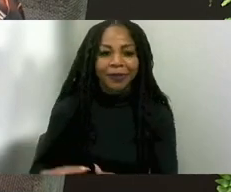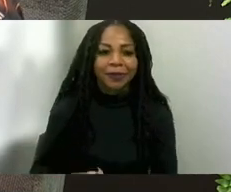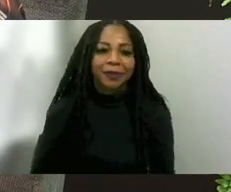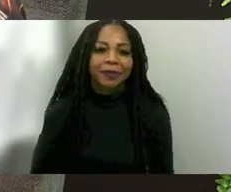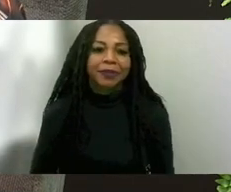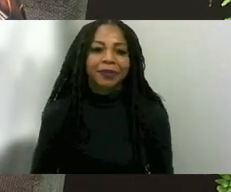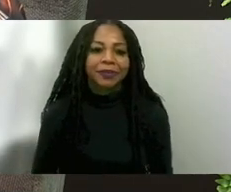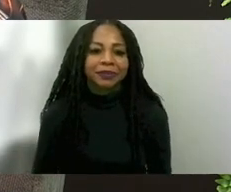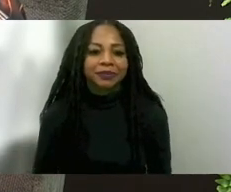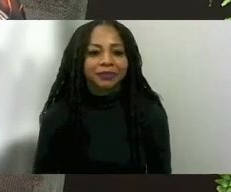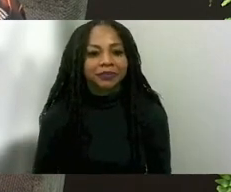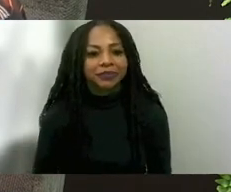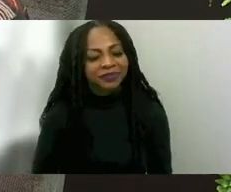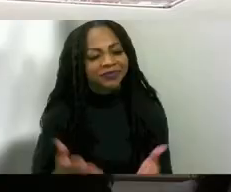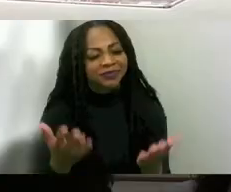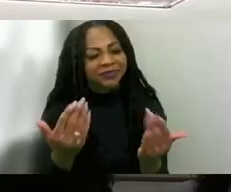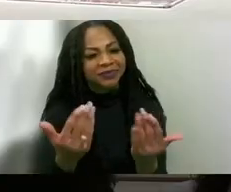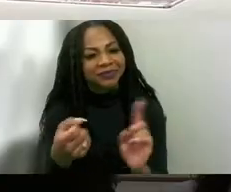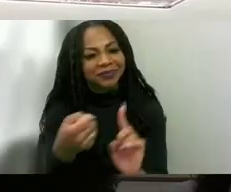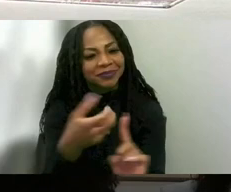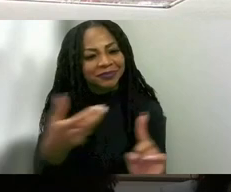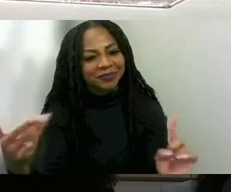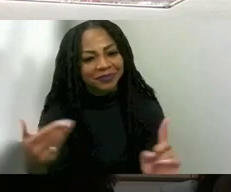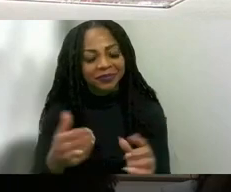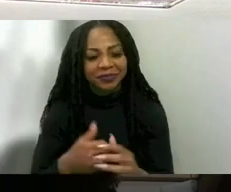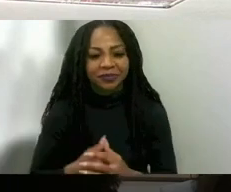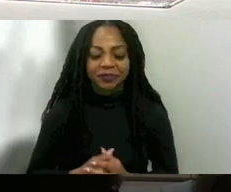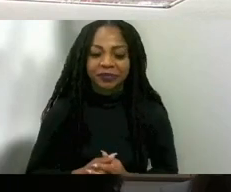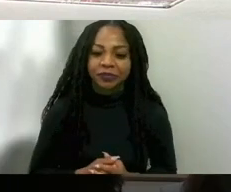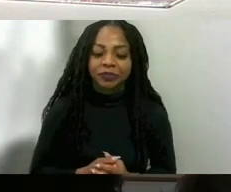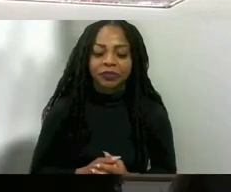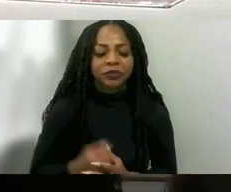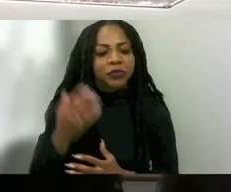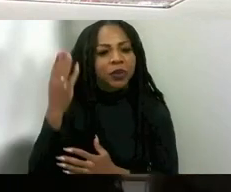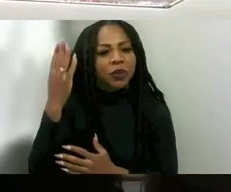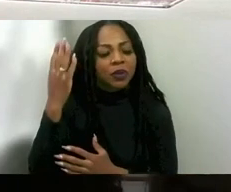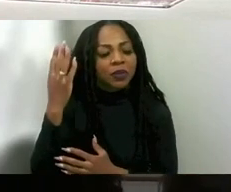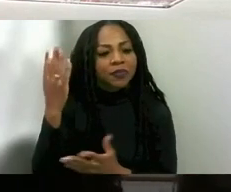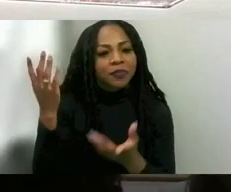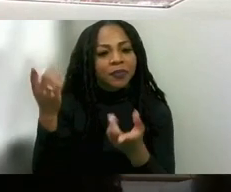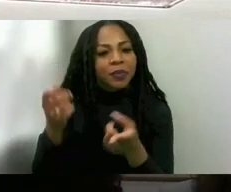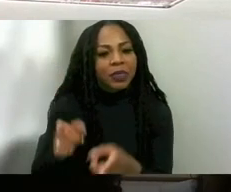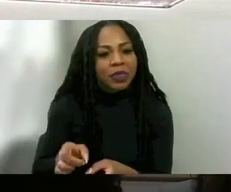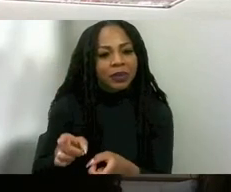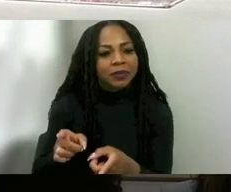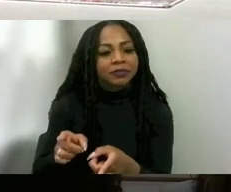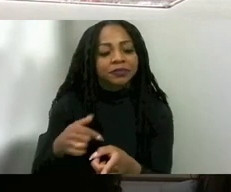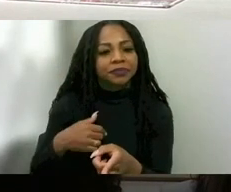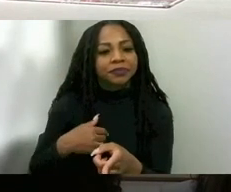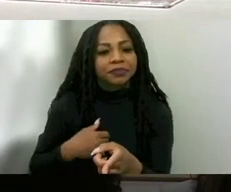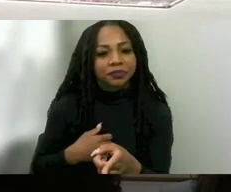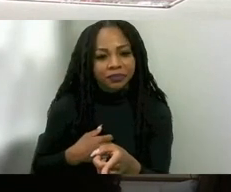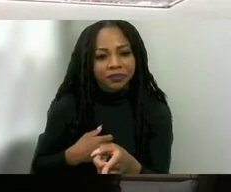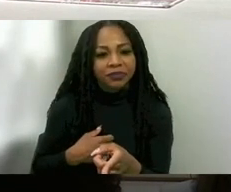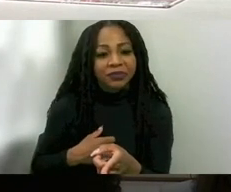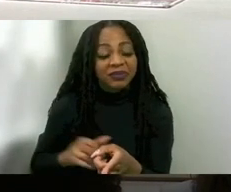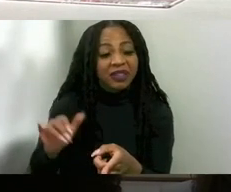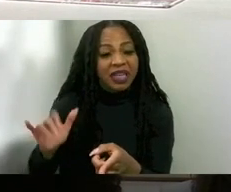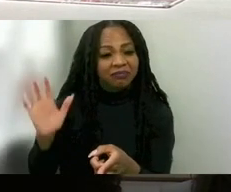So, tell us more about that. Yeah, it's because, you know, and this is what I'm talking about. It's a long time